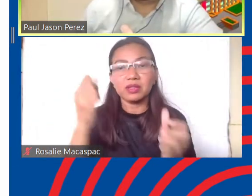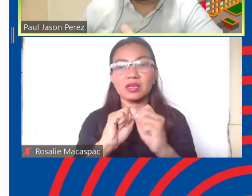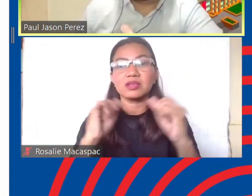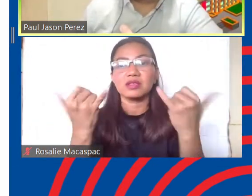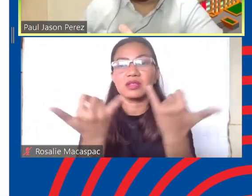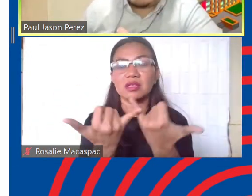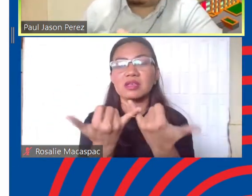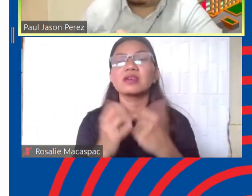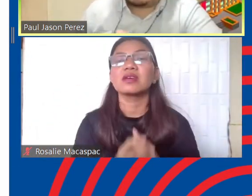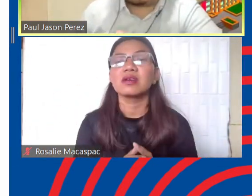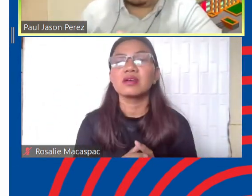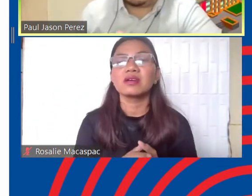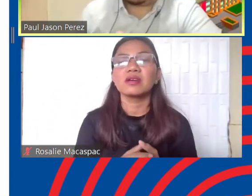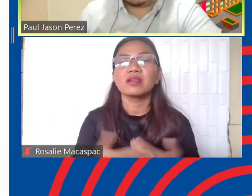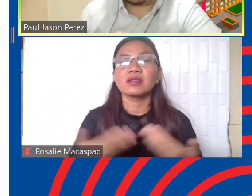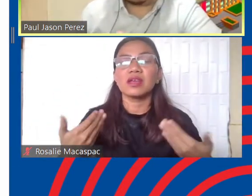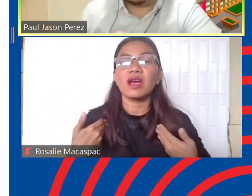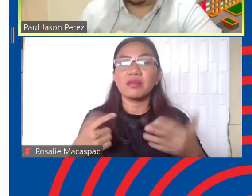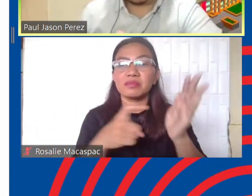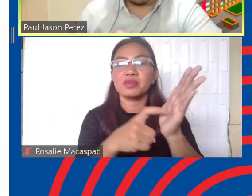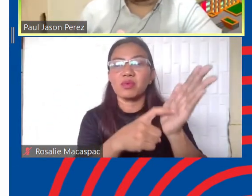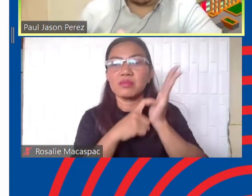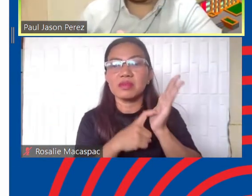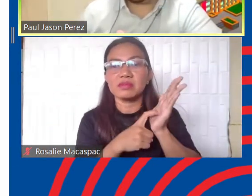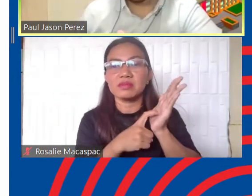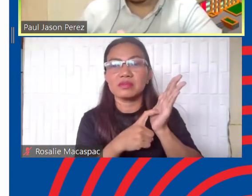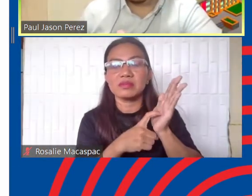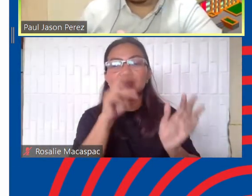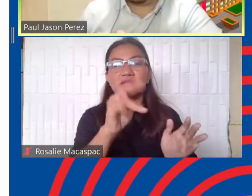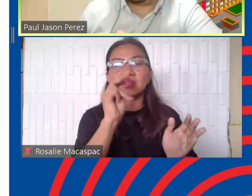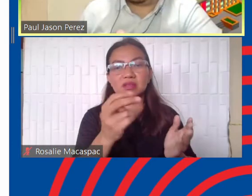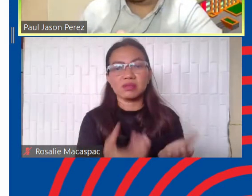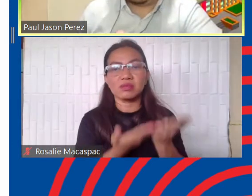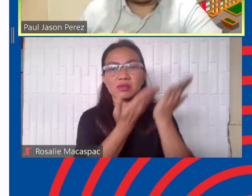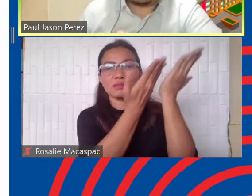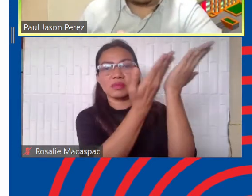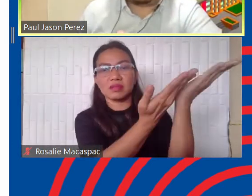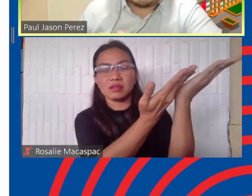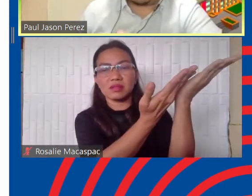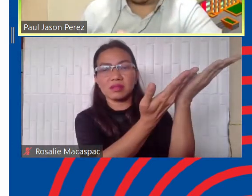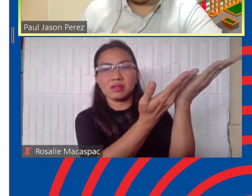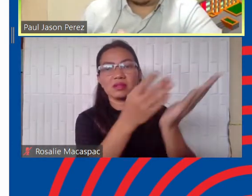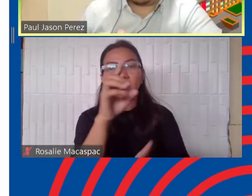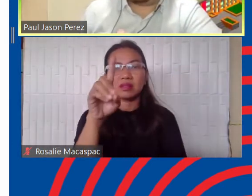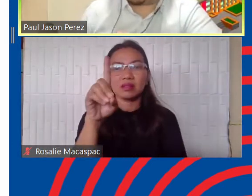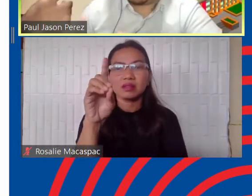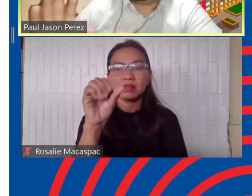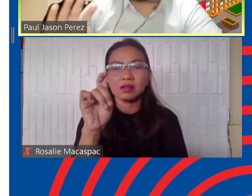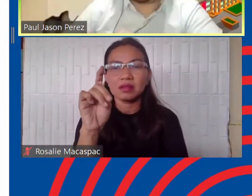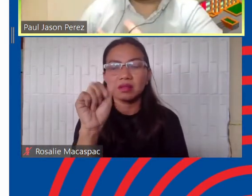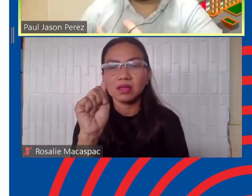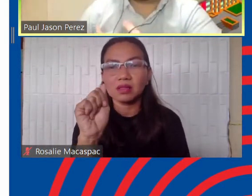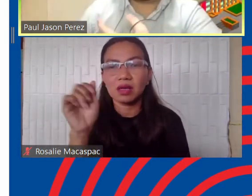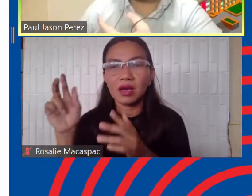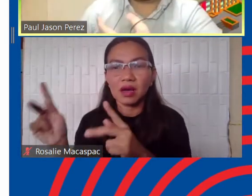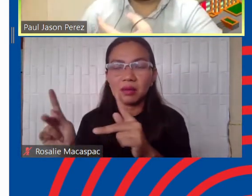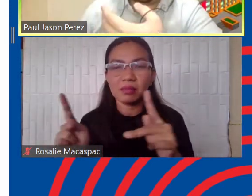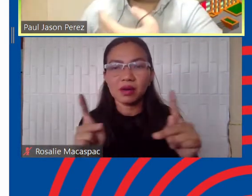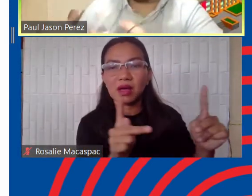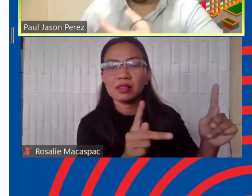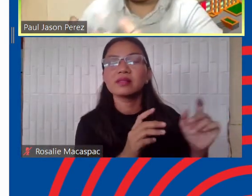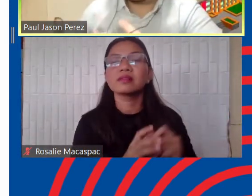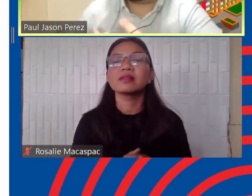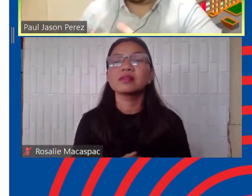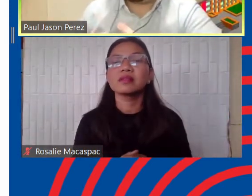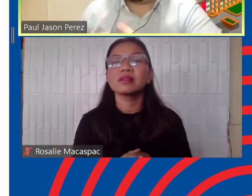usually they have a requirement that you submit a data management plan, which I'll talk about later.